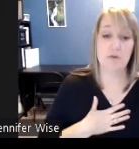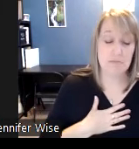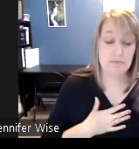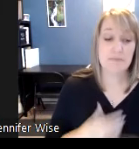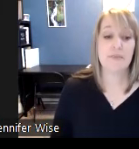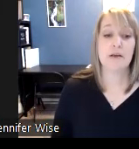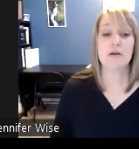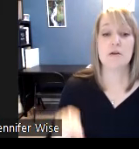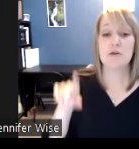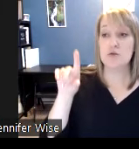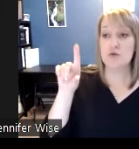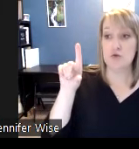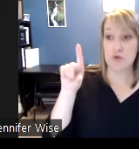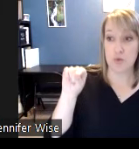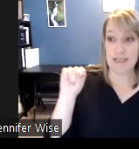ways. So